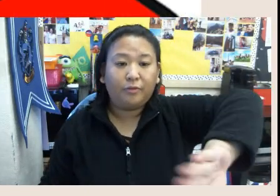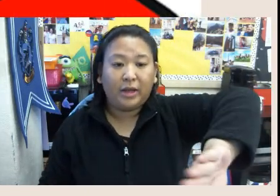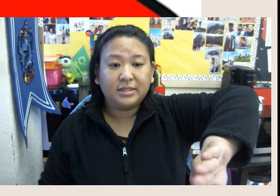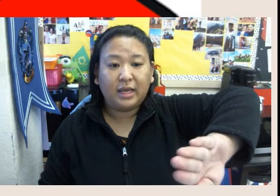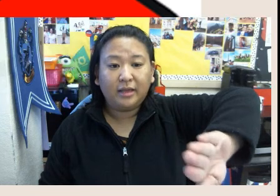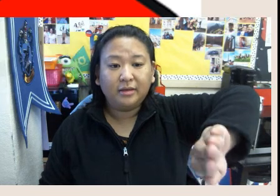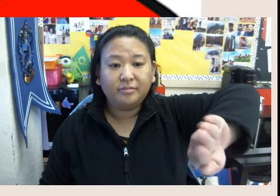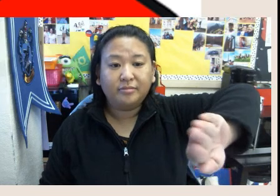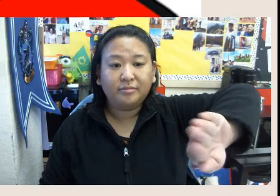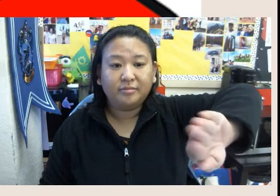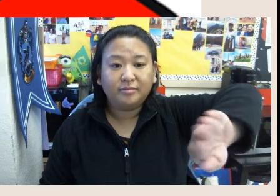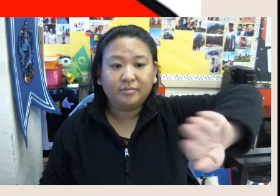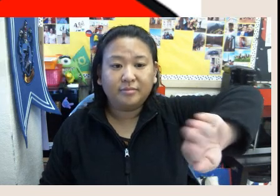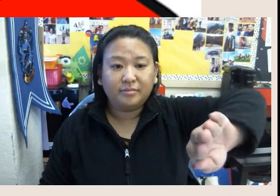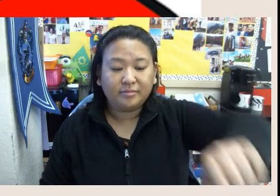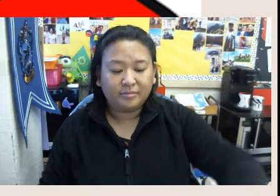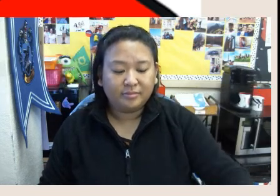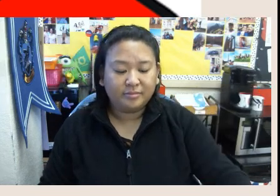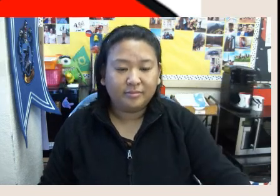On the right side.